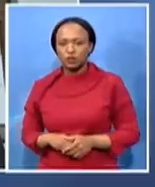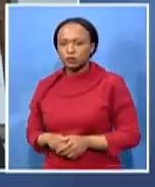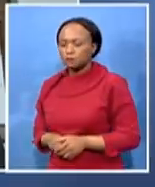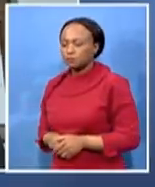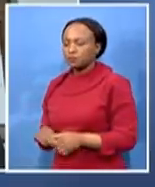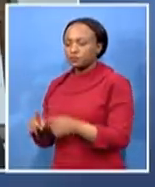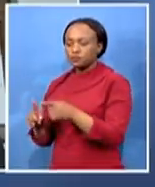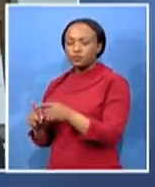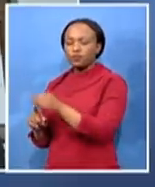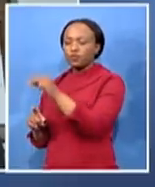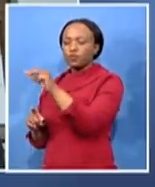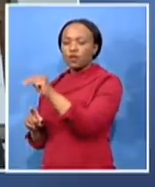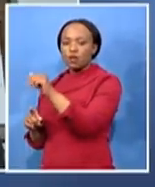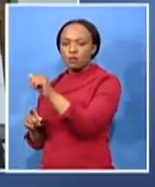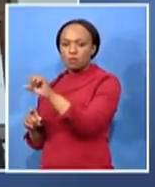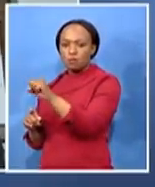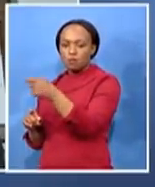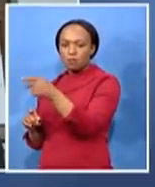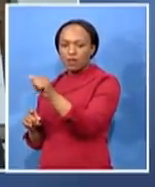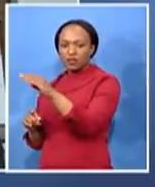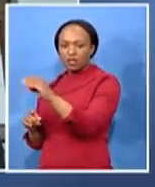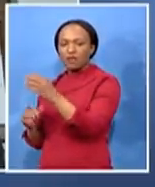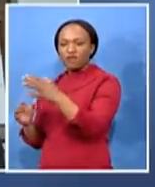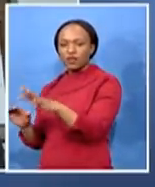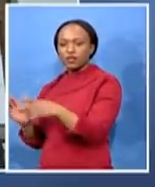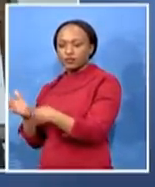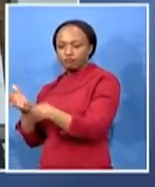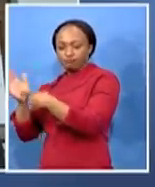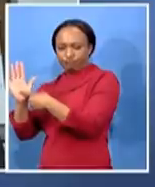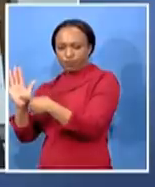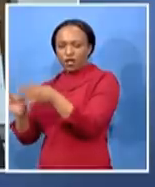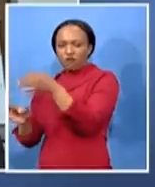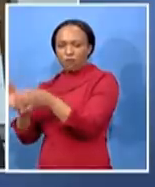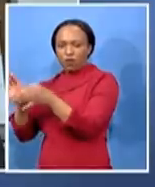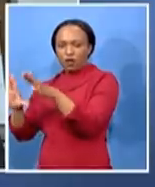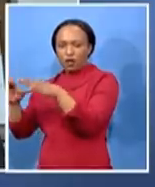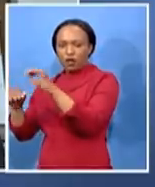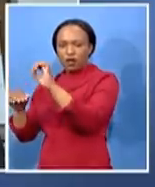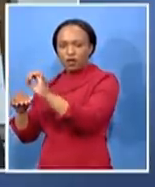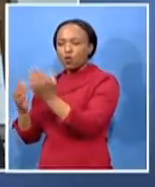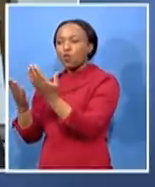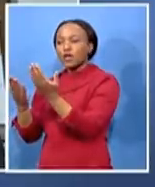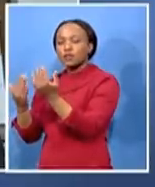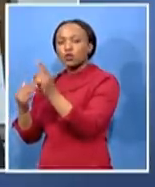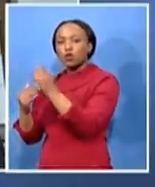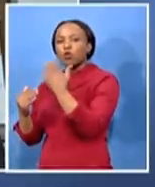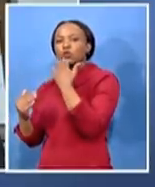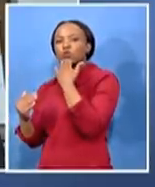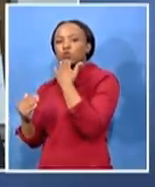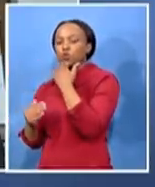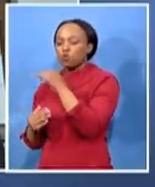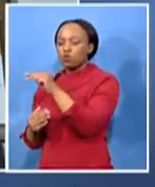mast. What can we expect to happen with Mmusi Maimane? What do you think will be his next move?